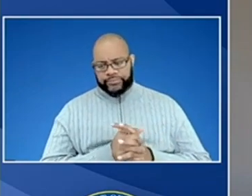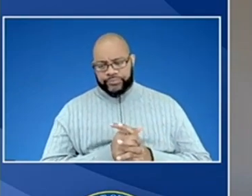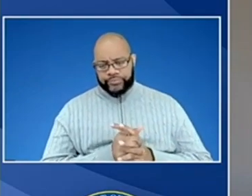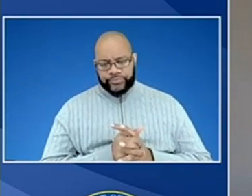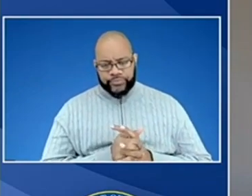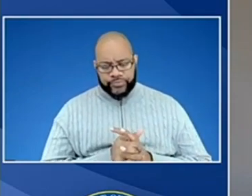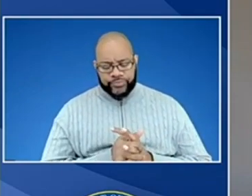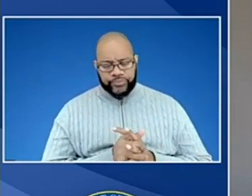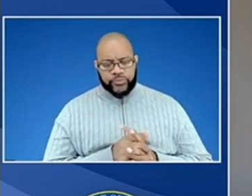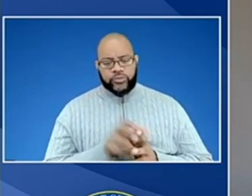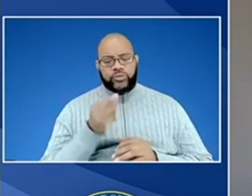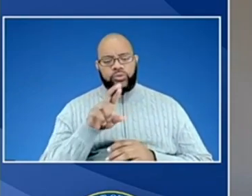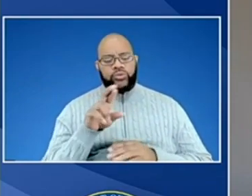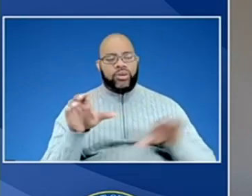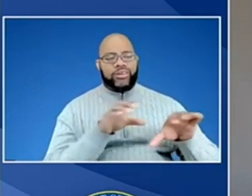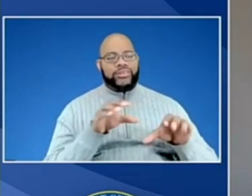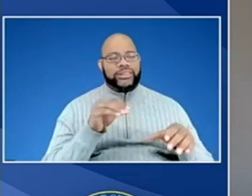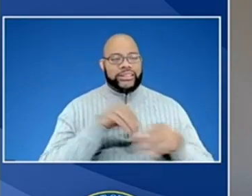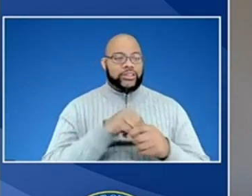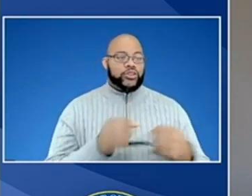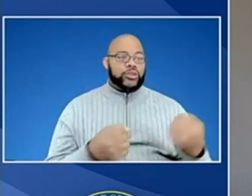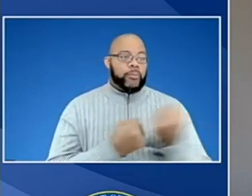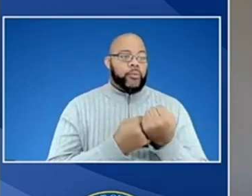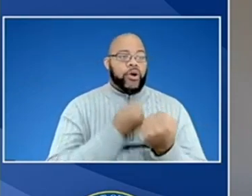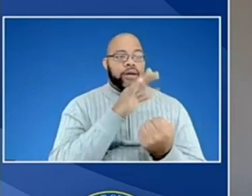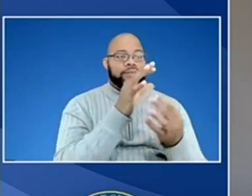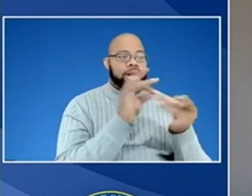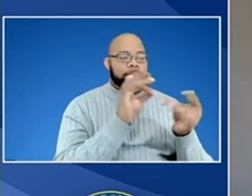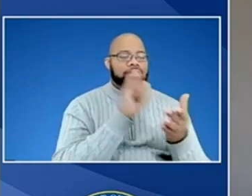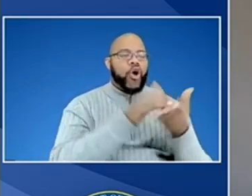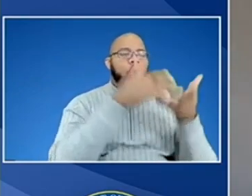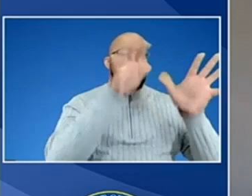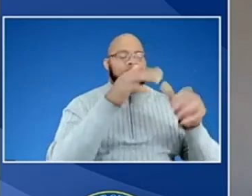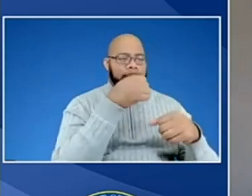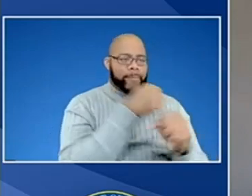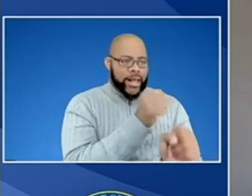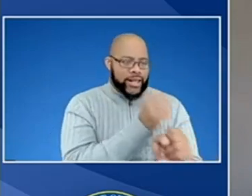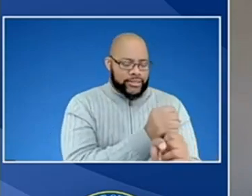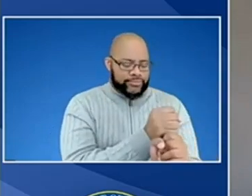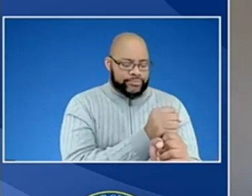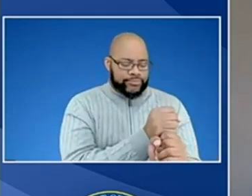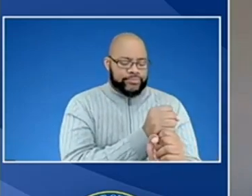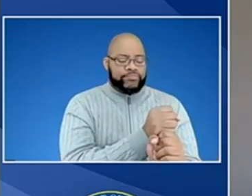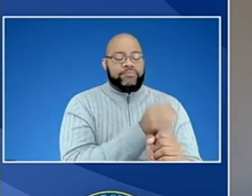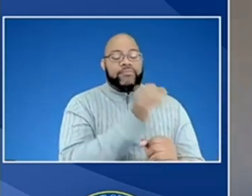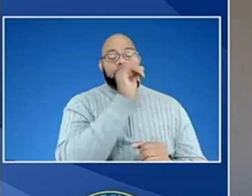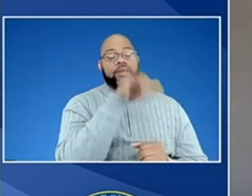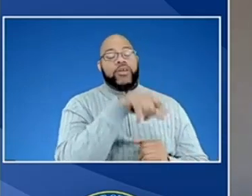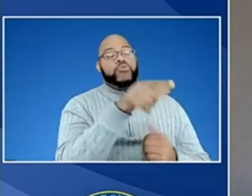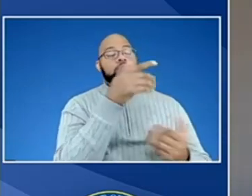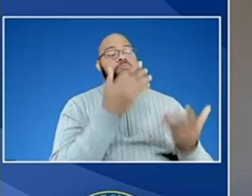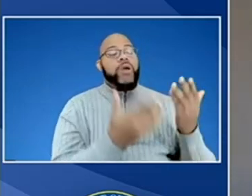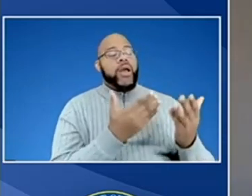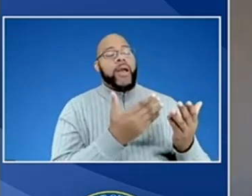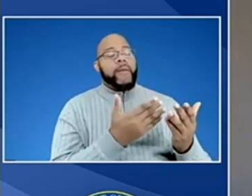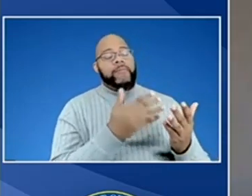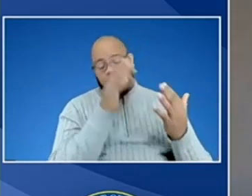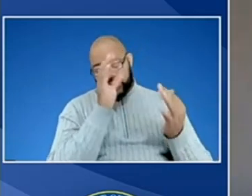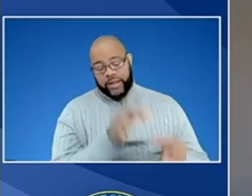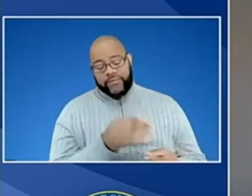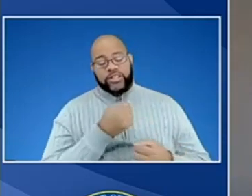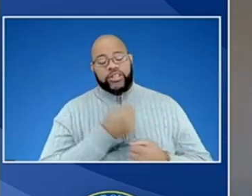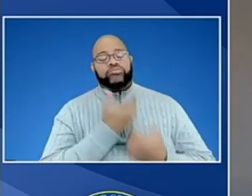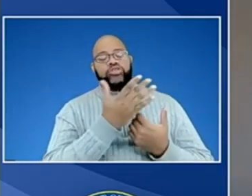or to act in support of a comment that's already been made. That you may certainly express